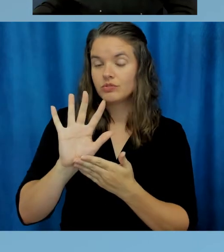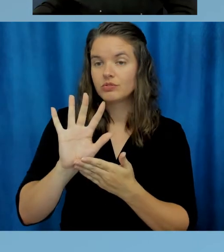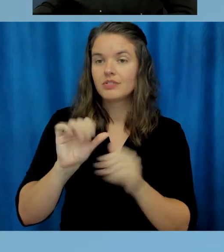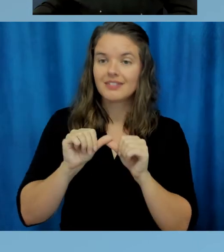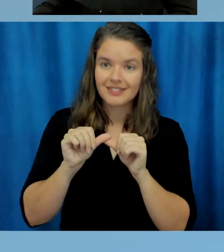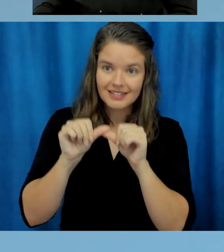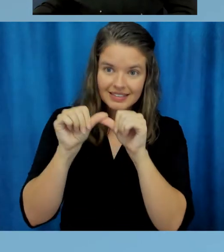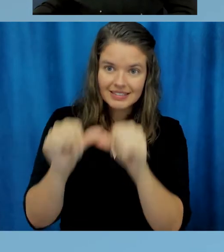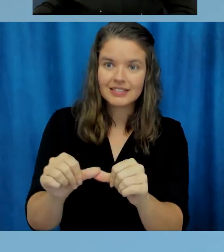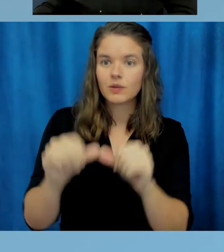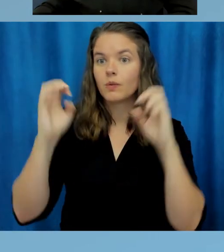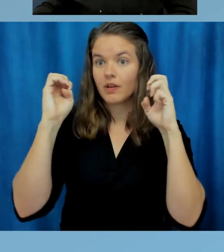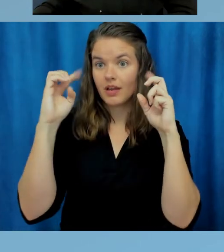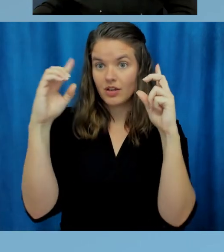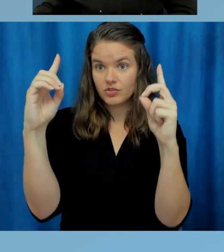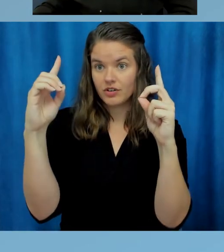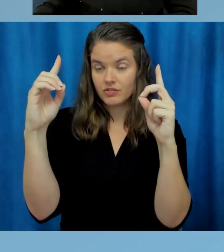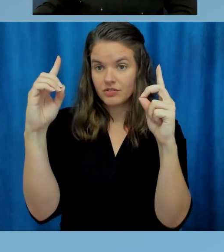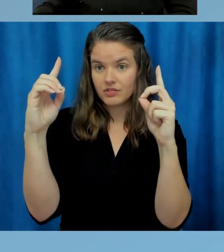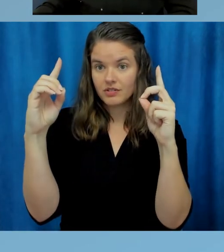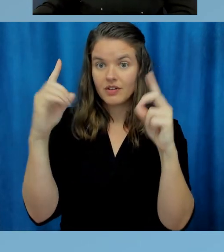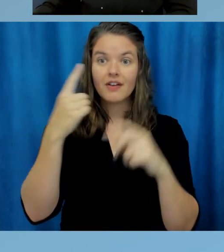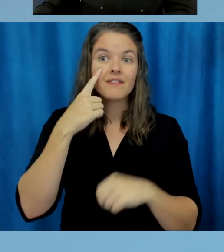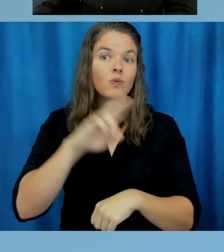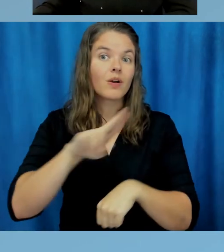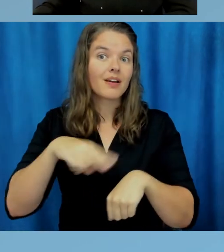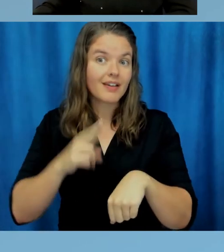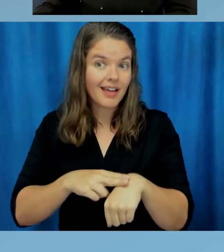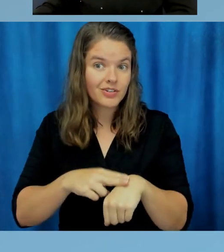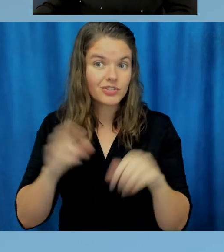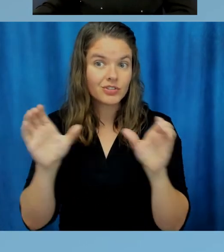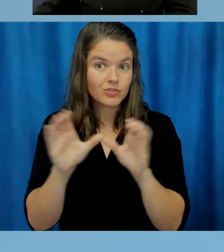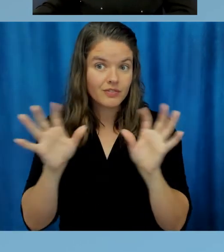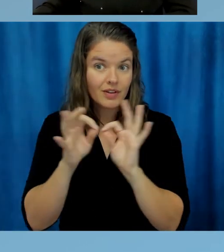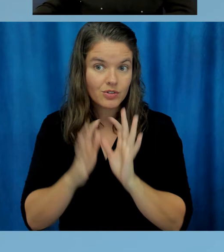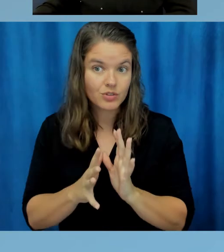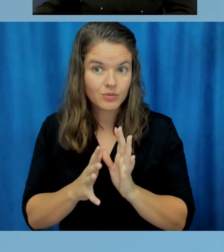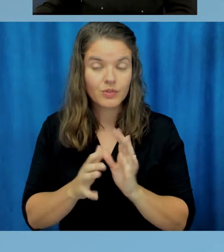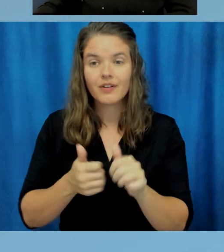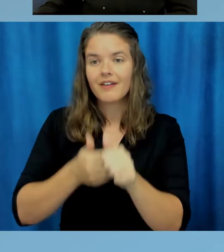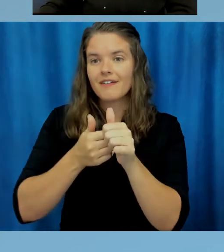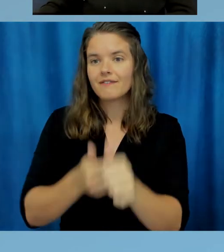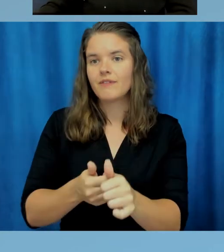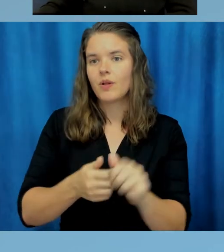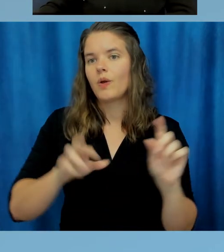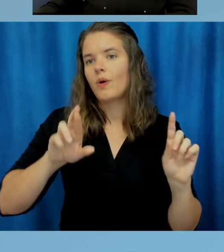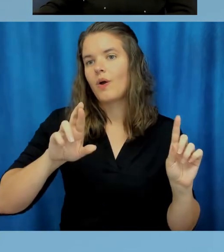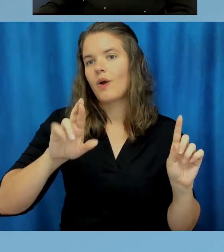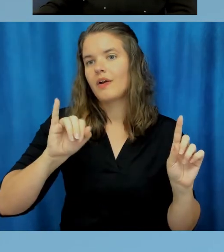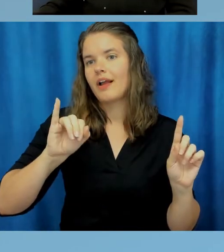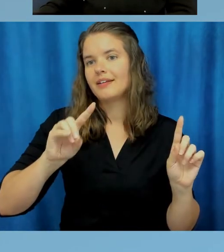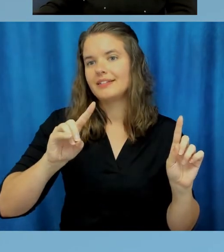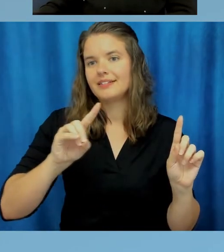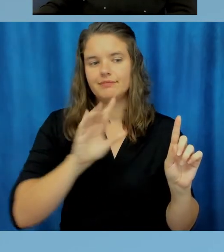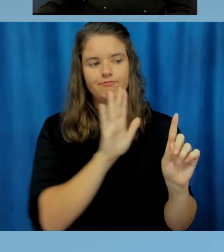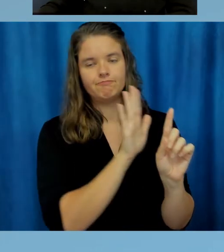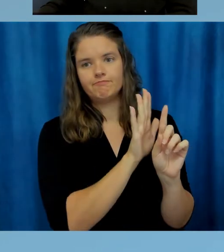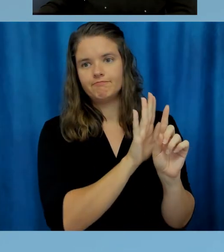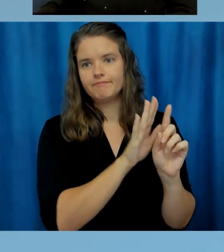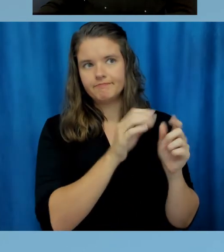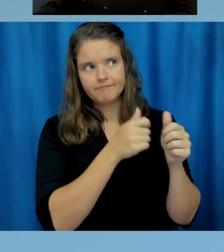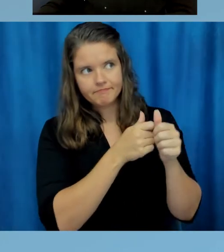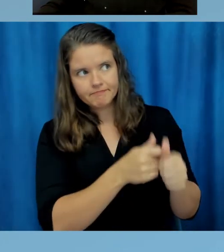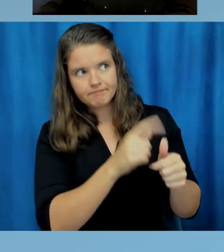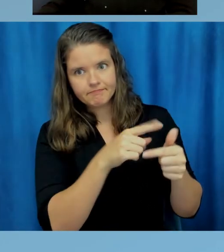continuing education. If you are a nationally certified interpreter, you follow the Registry of Interpreters for the